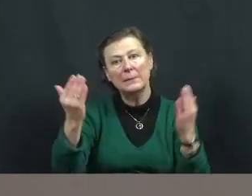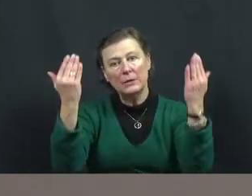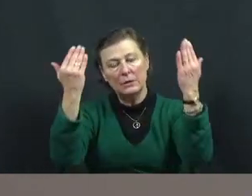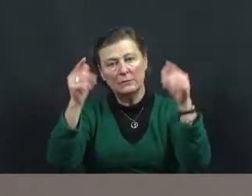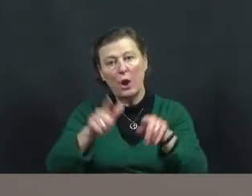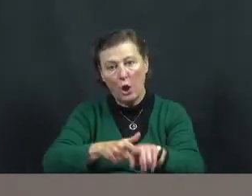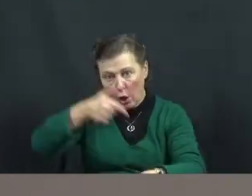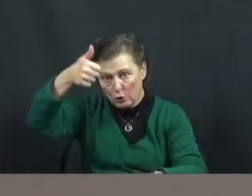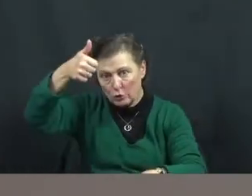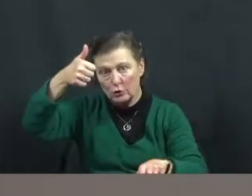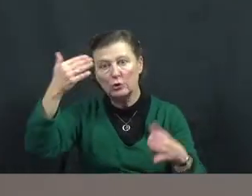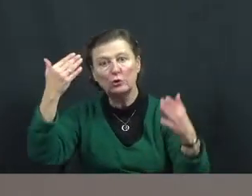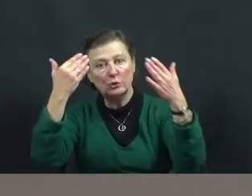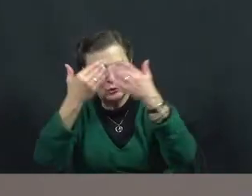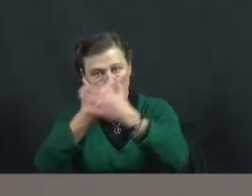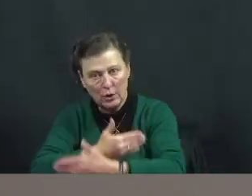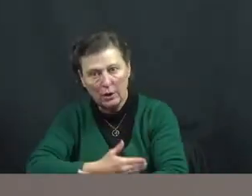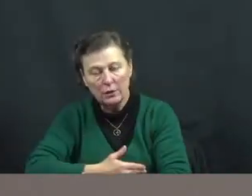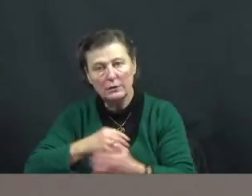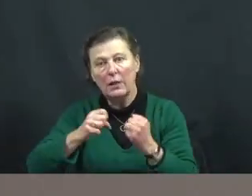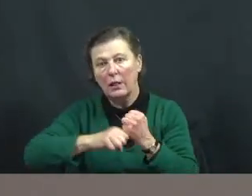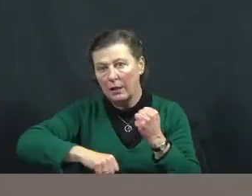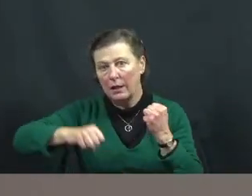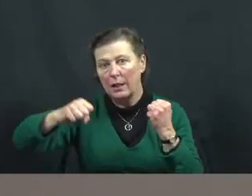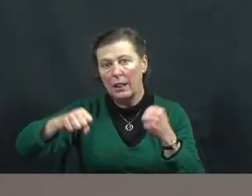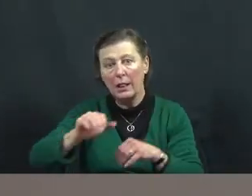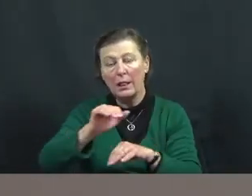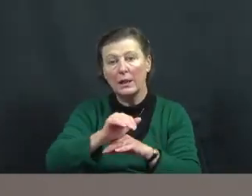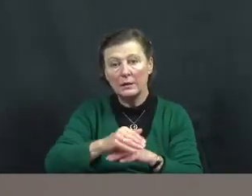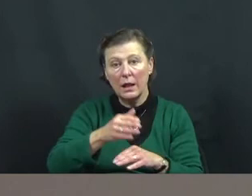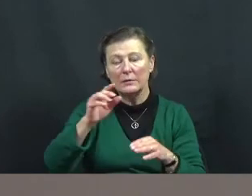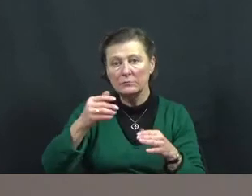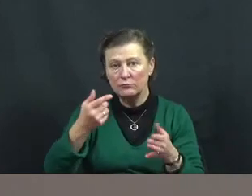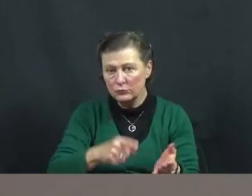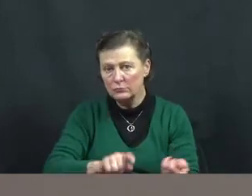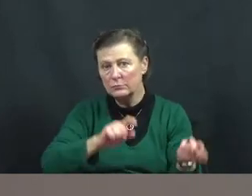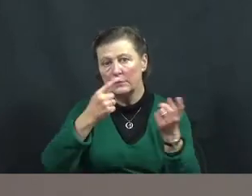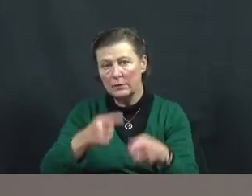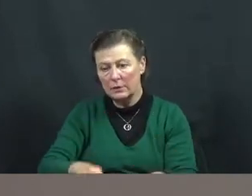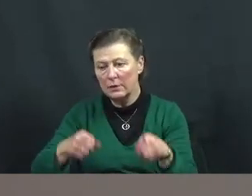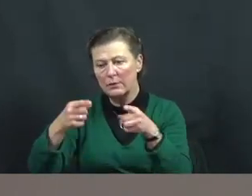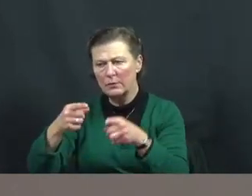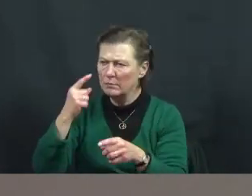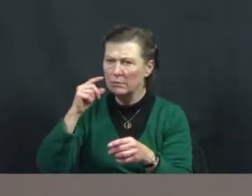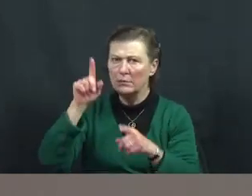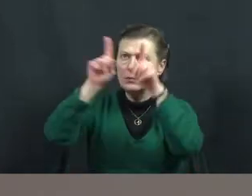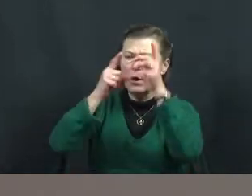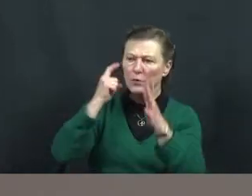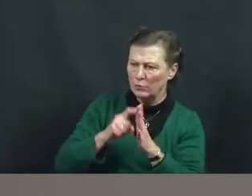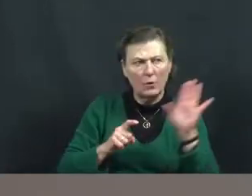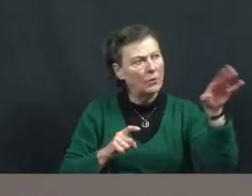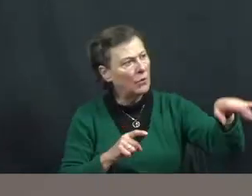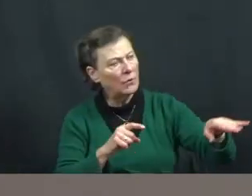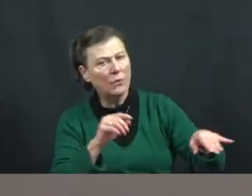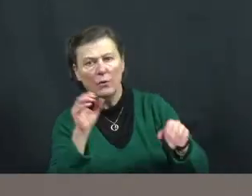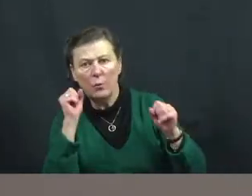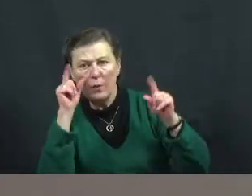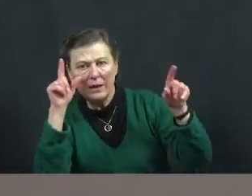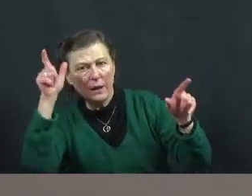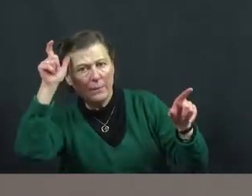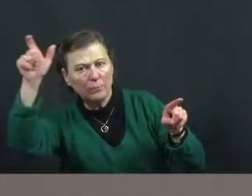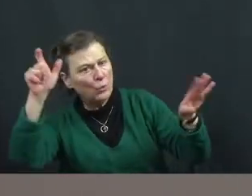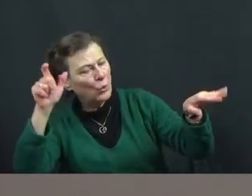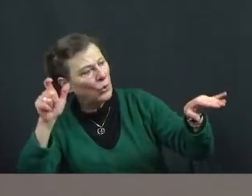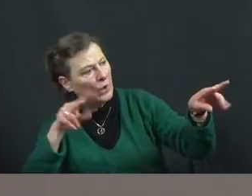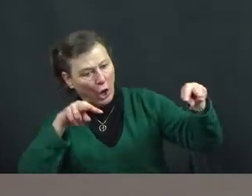darker. As the nights passed, however, the stars began to notice something. They awakened their father and said, "Look,